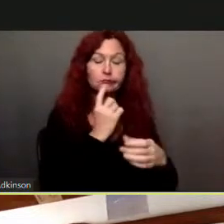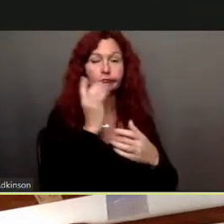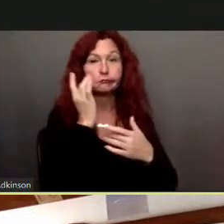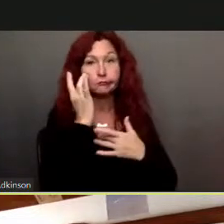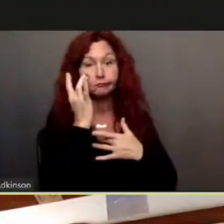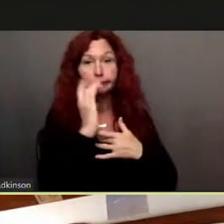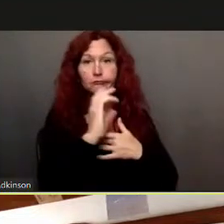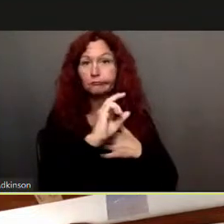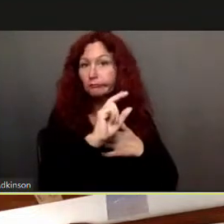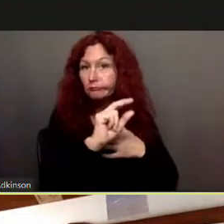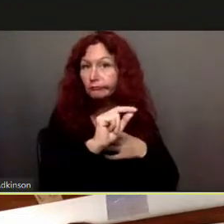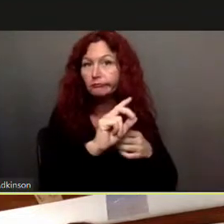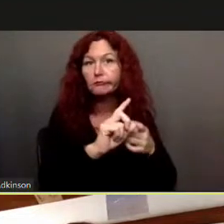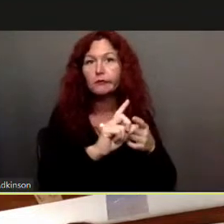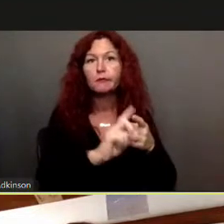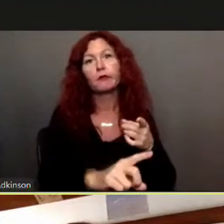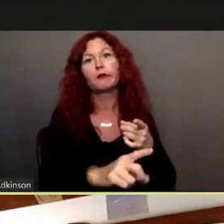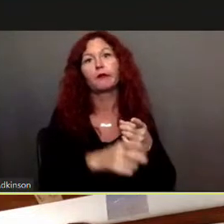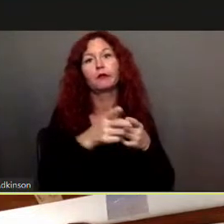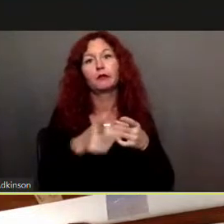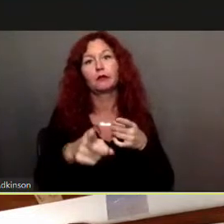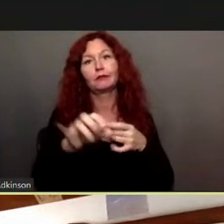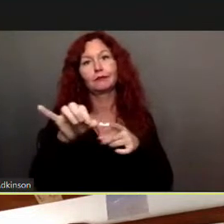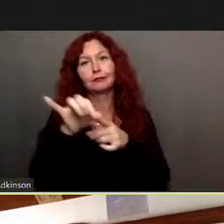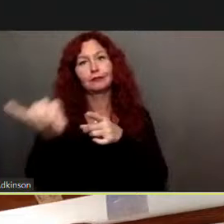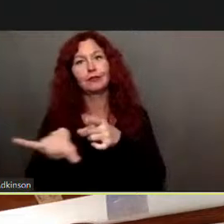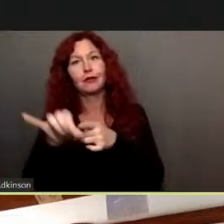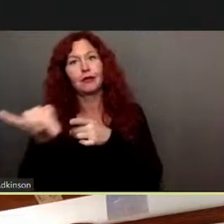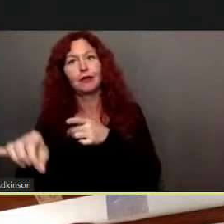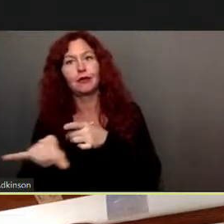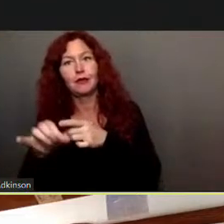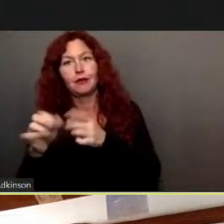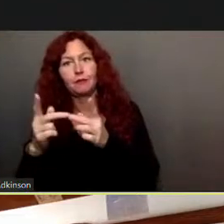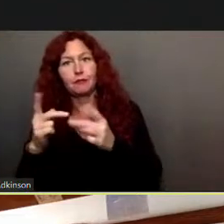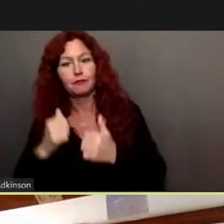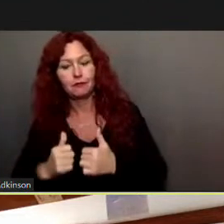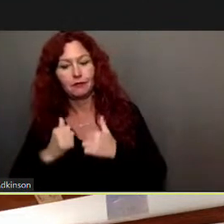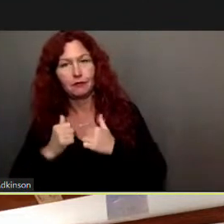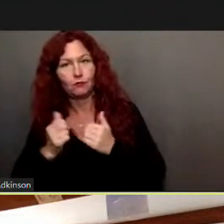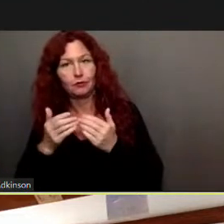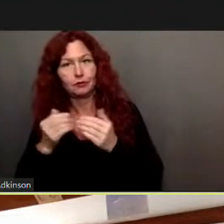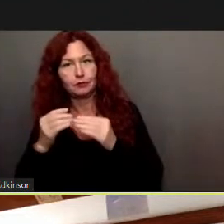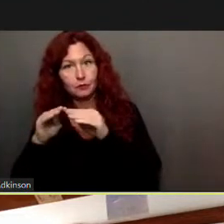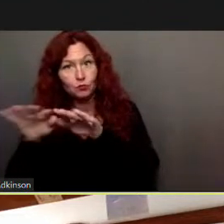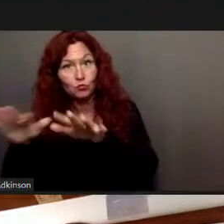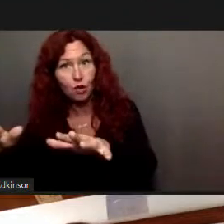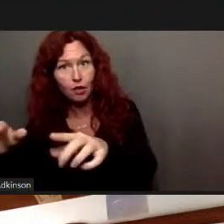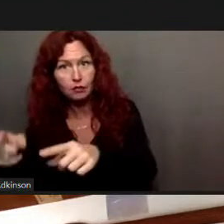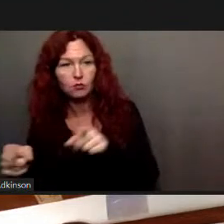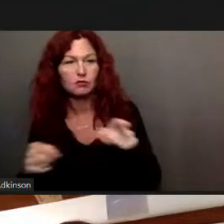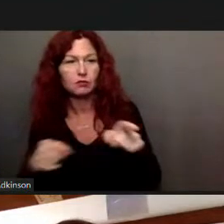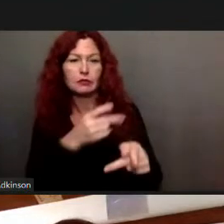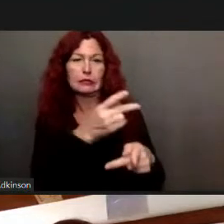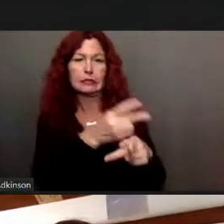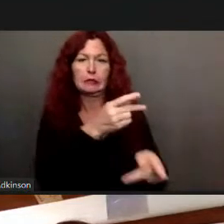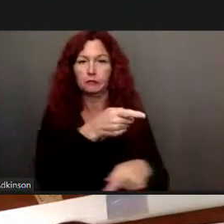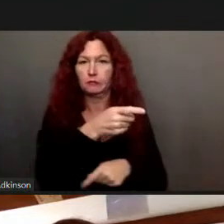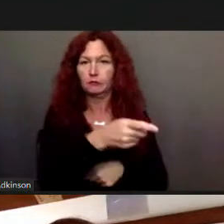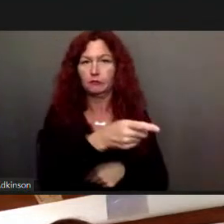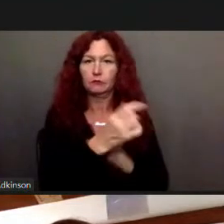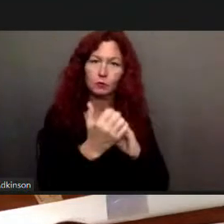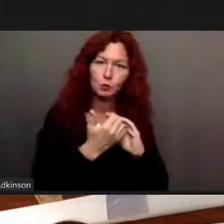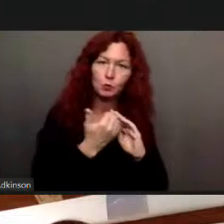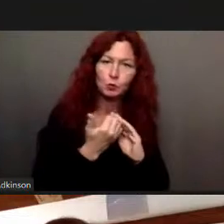their long-term care facilities, and that will have up to 200 beds as well. So okay. No, we don't anticipate